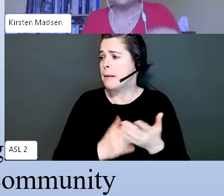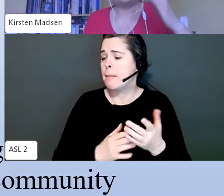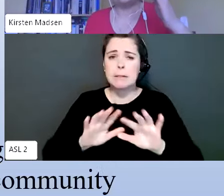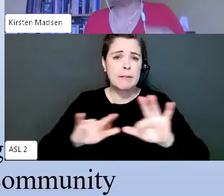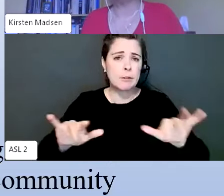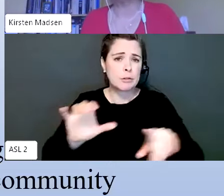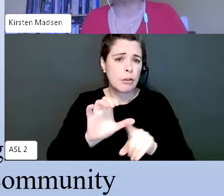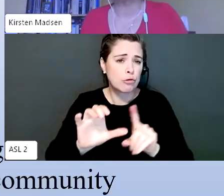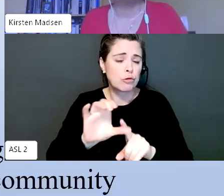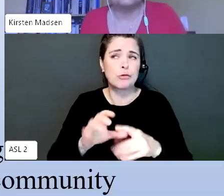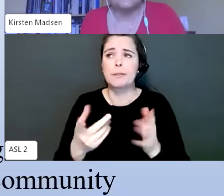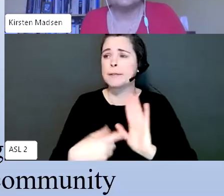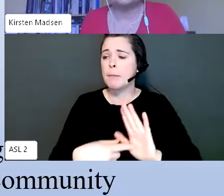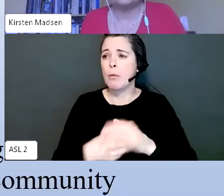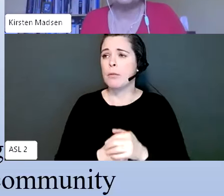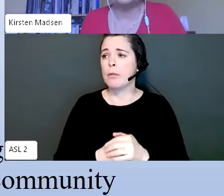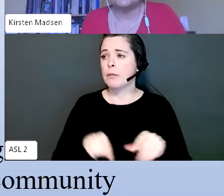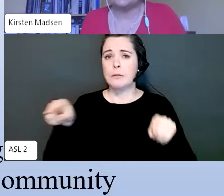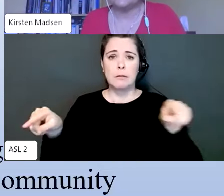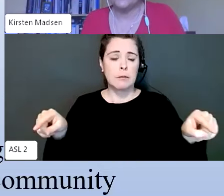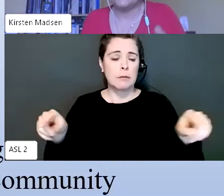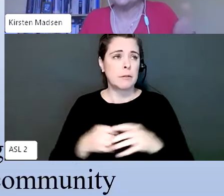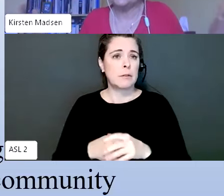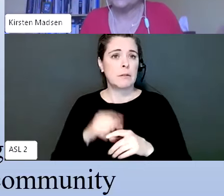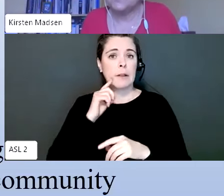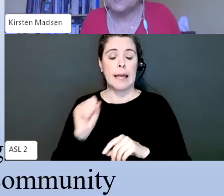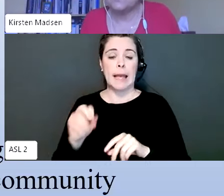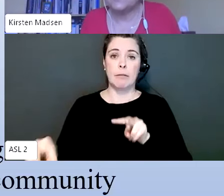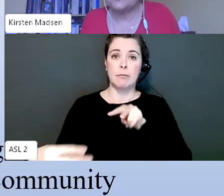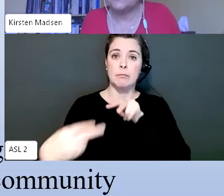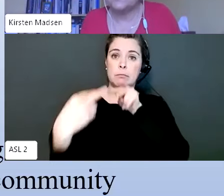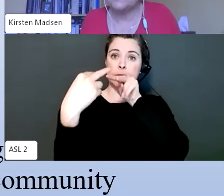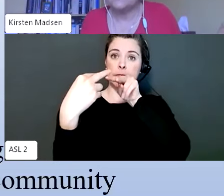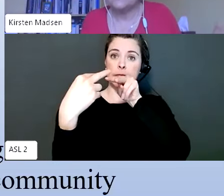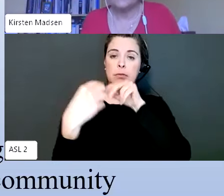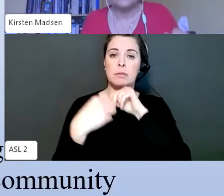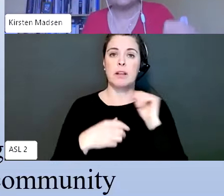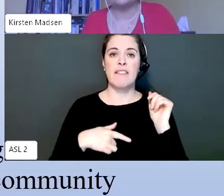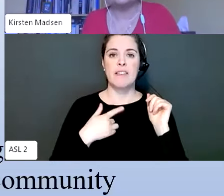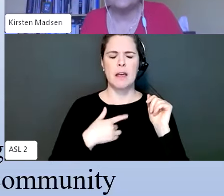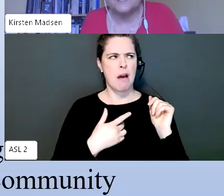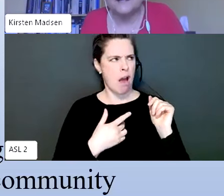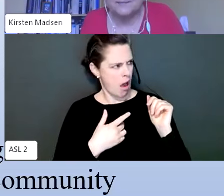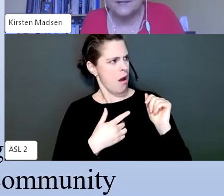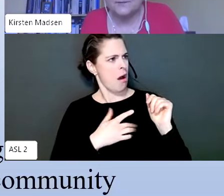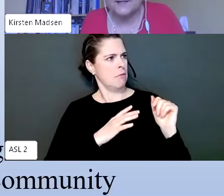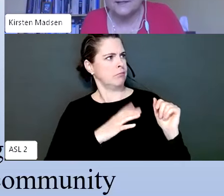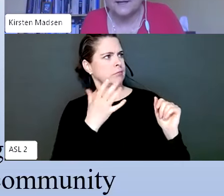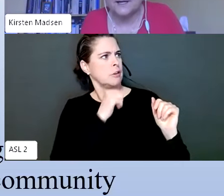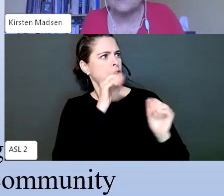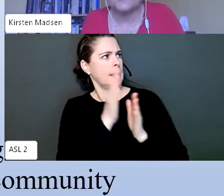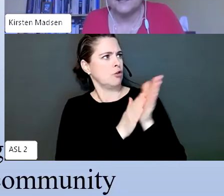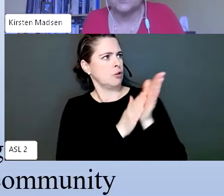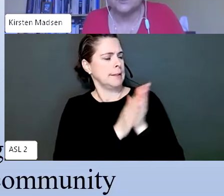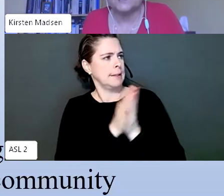contexts, in one culture, staring somebody directly in the eye shows that you're interested. Others, staring somebody directly in the